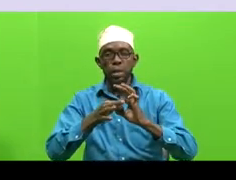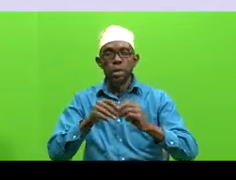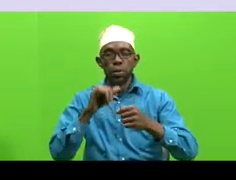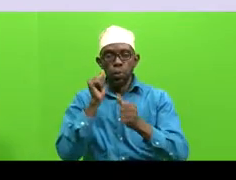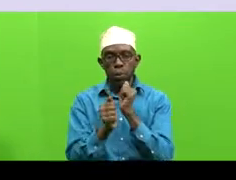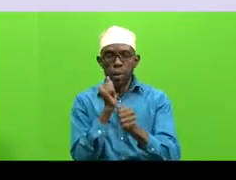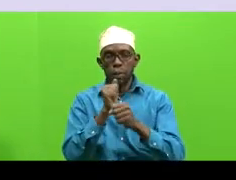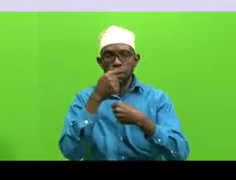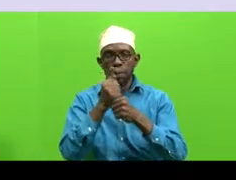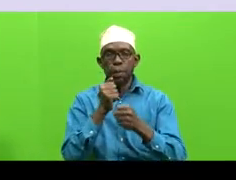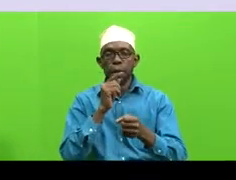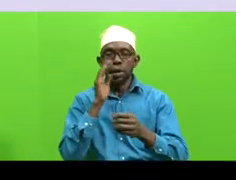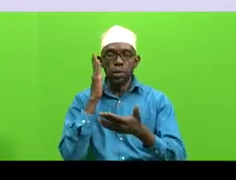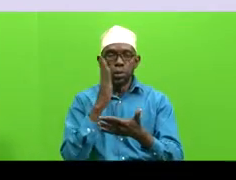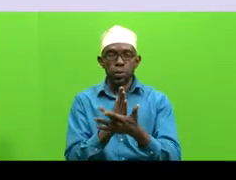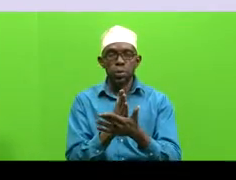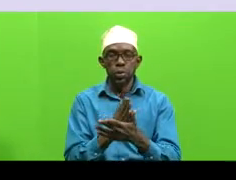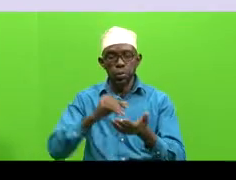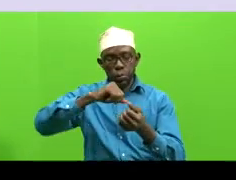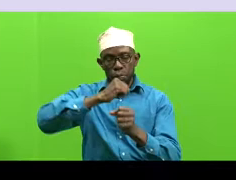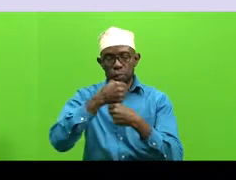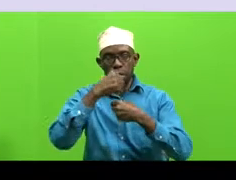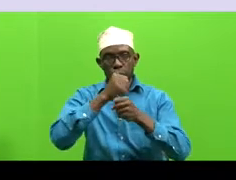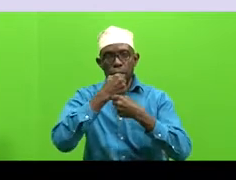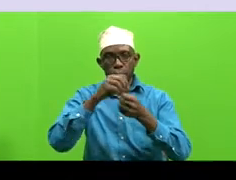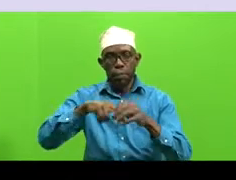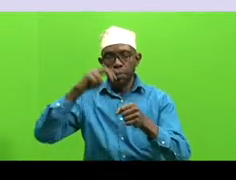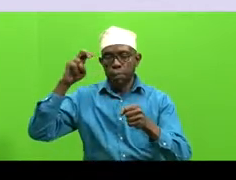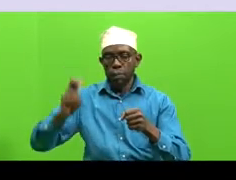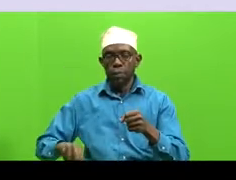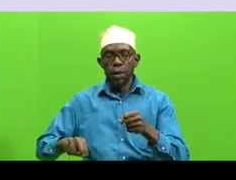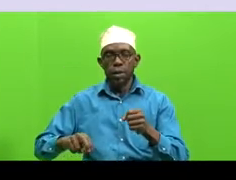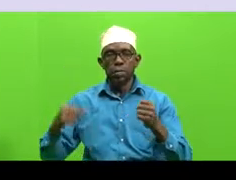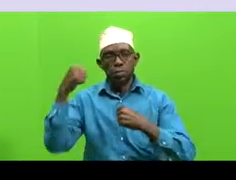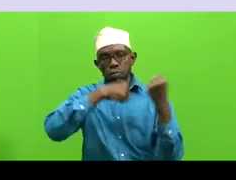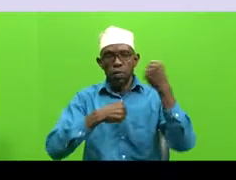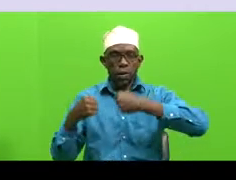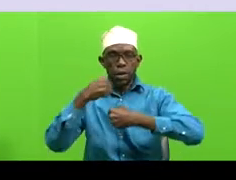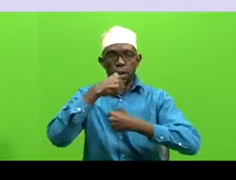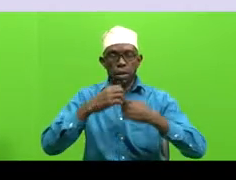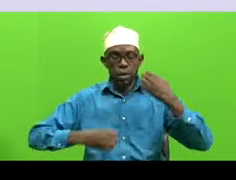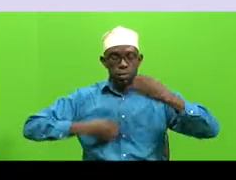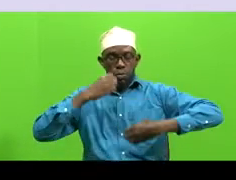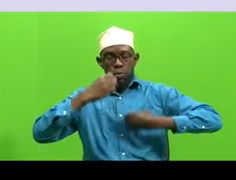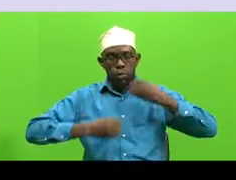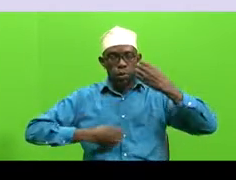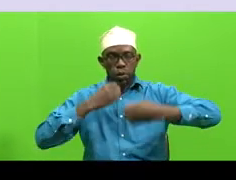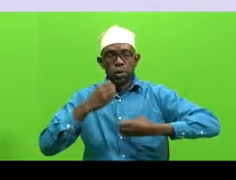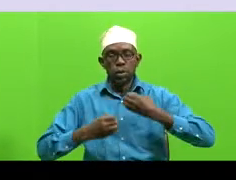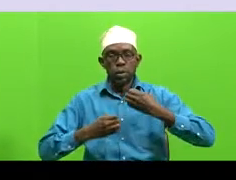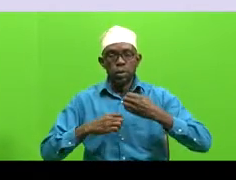proximity, prominence, oddity, suspense, conflict, emotion, and